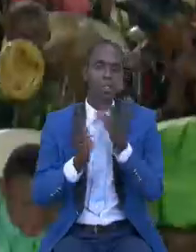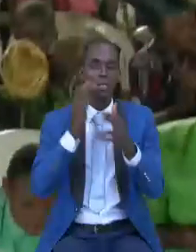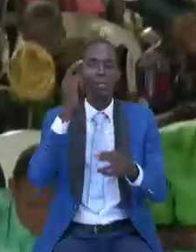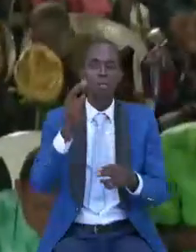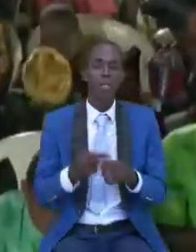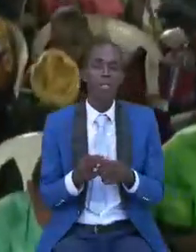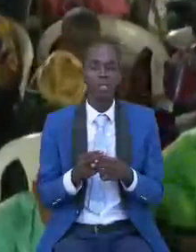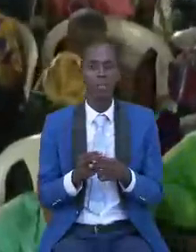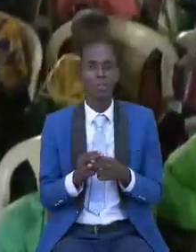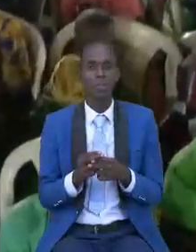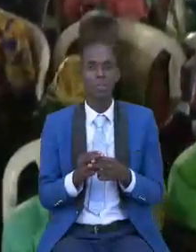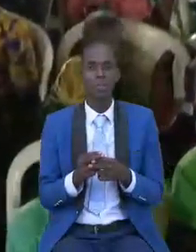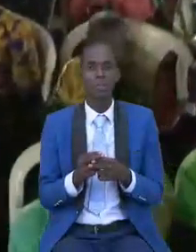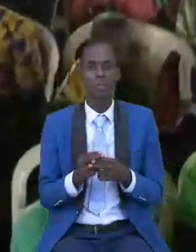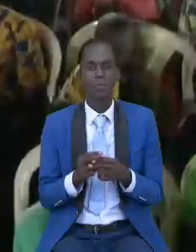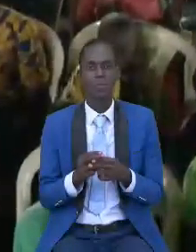Jesus' name.